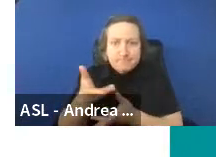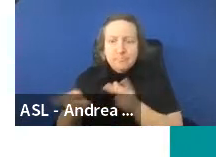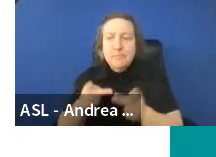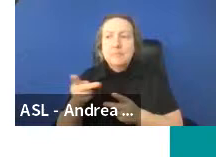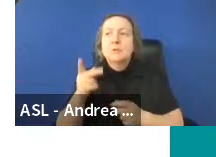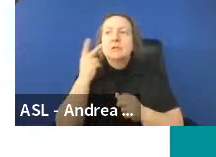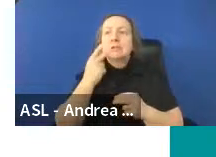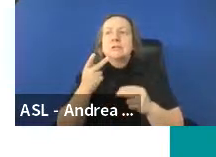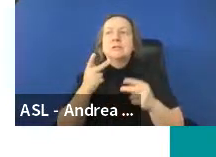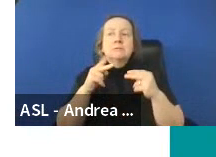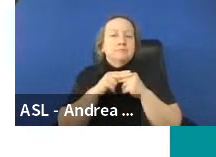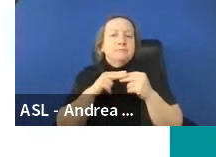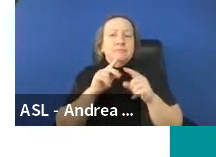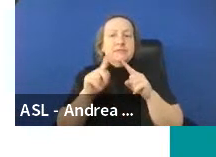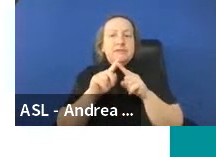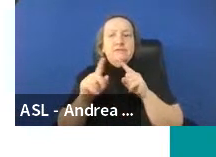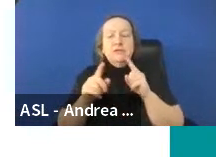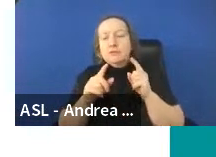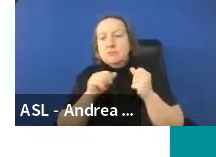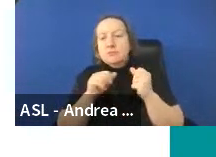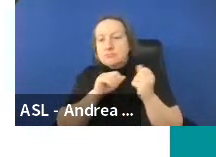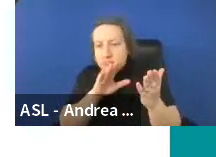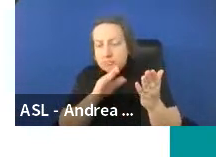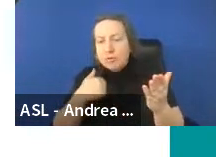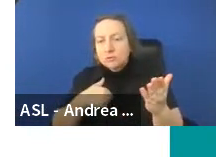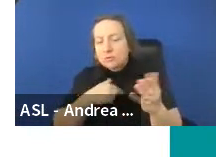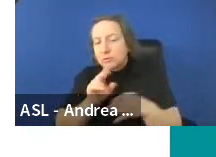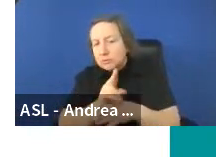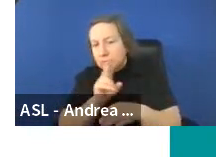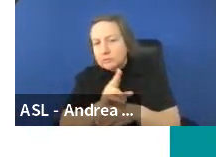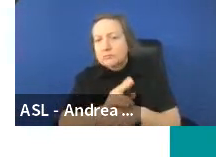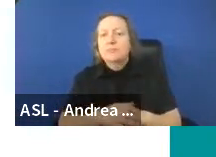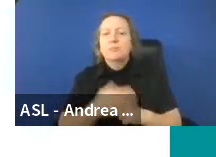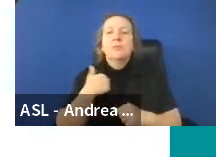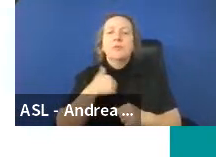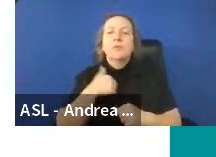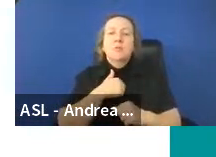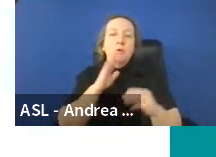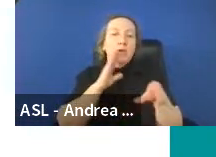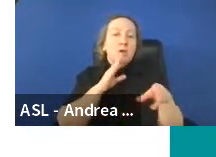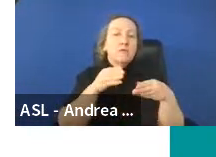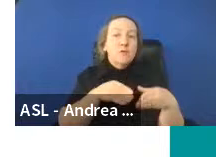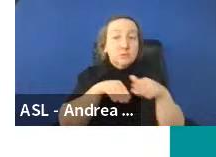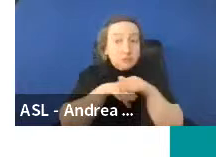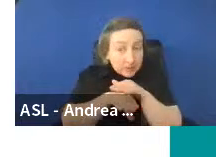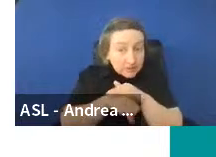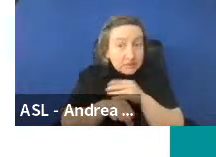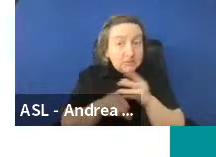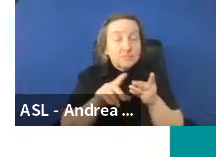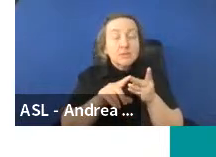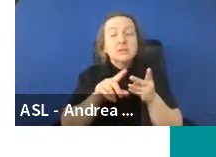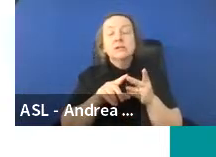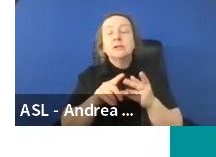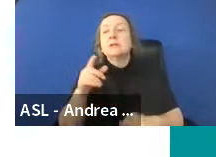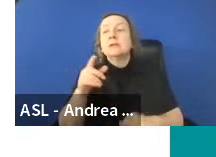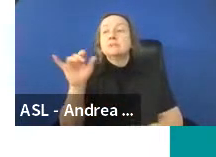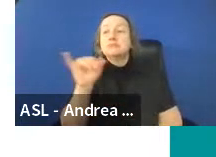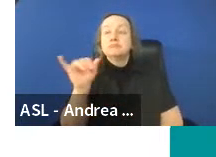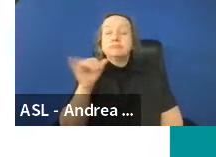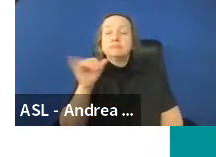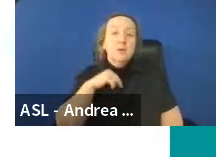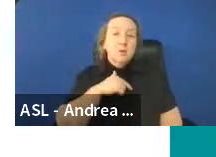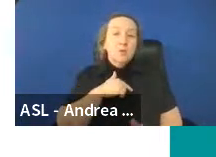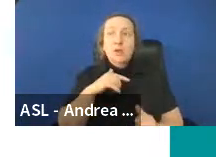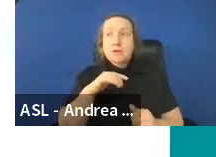different equity priority engagement tactics that we used. We really focused on accessibility and conducted an